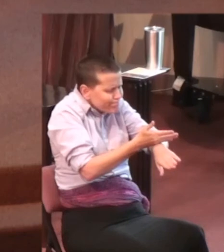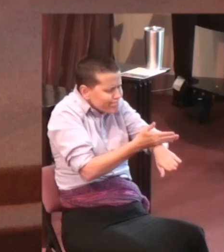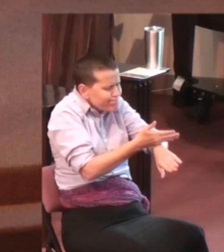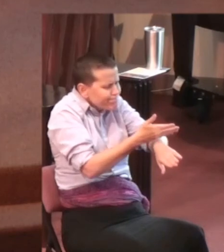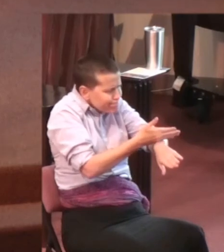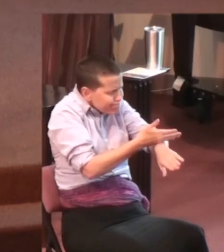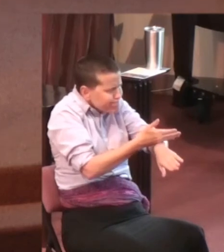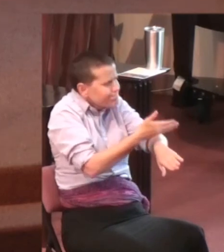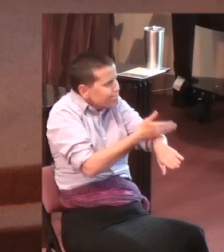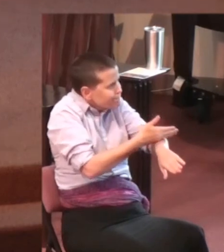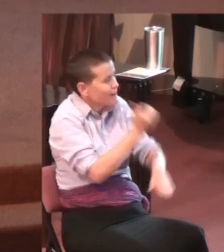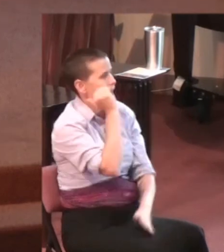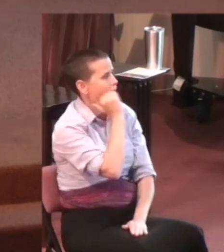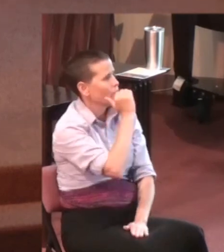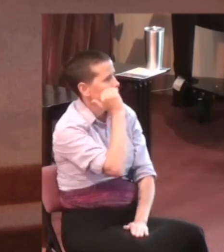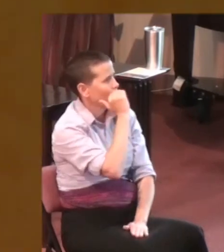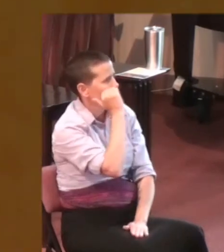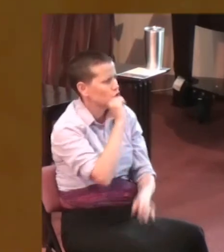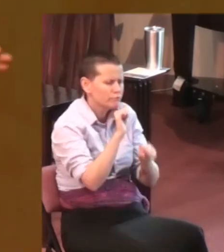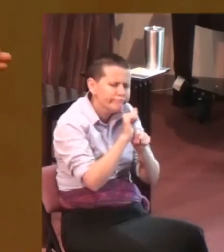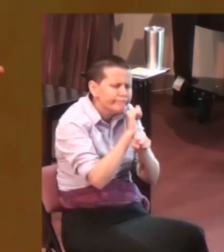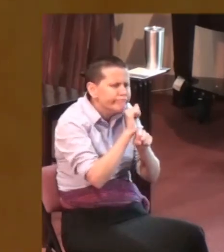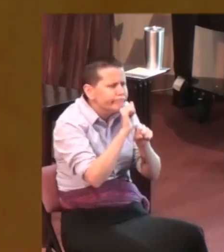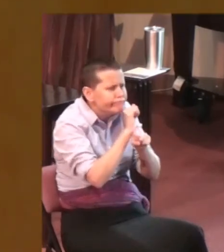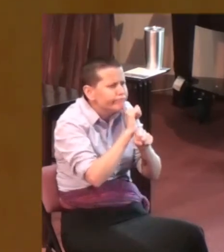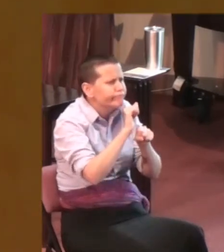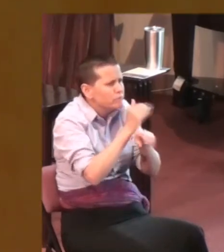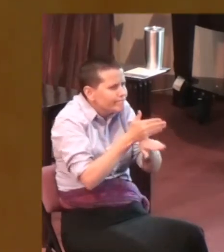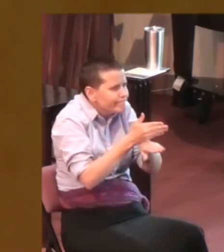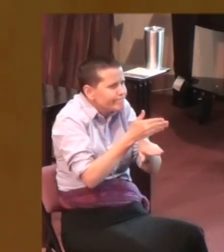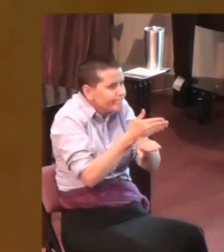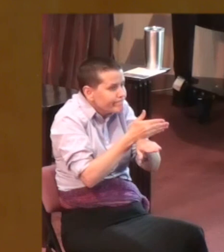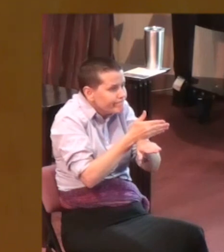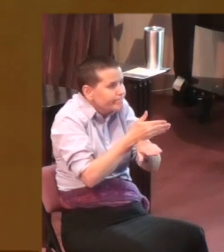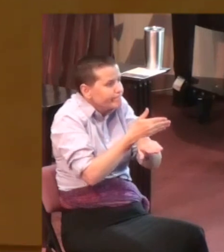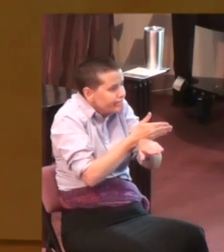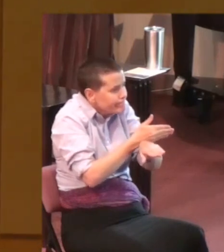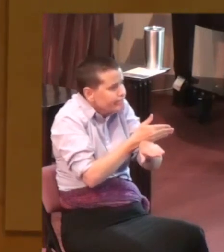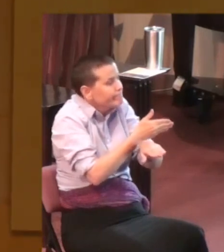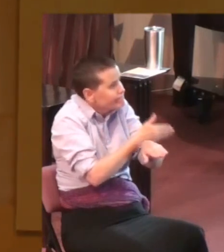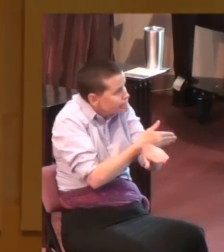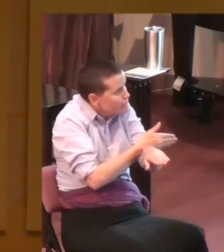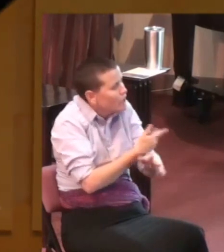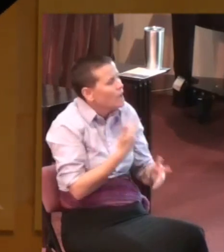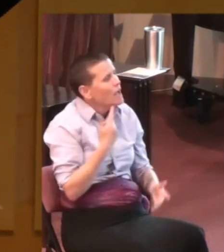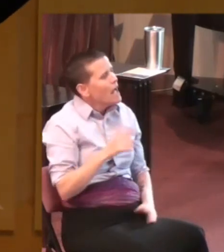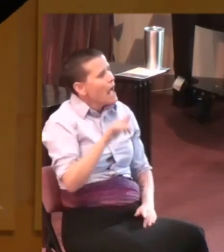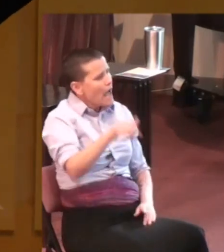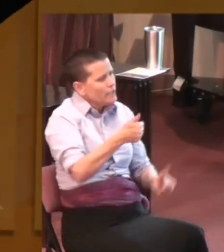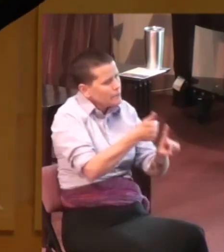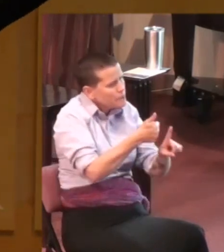perfection. And in our spiritual practice, if we do a little practice every day, pretty soon it inculcates our entire being and we